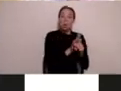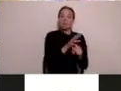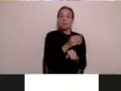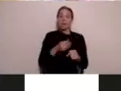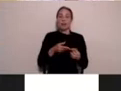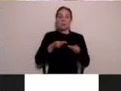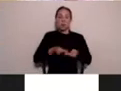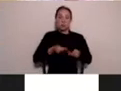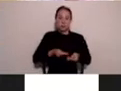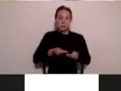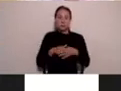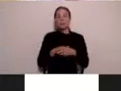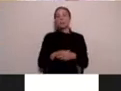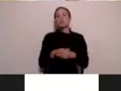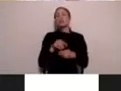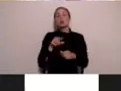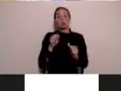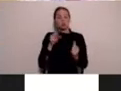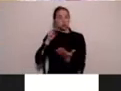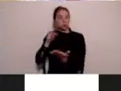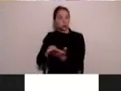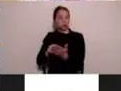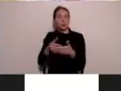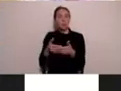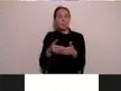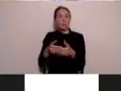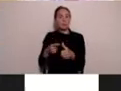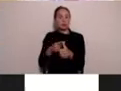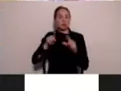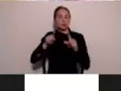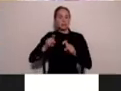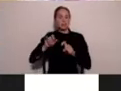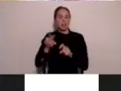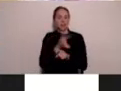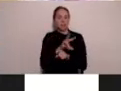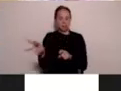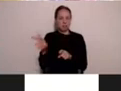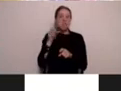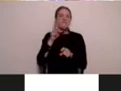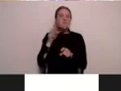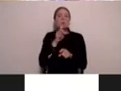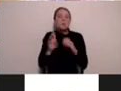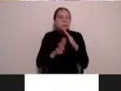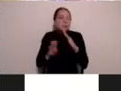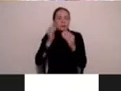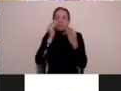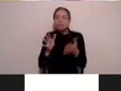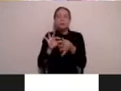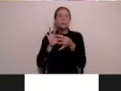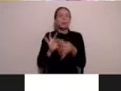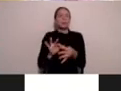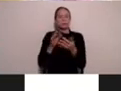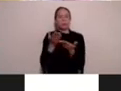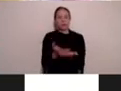mentioned before, you can check Baby's First Test, new COVID-19 and newborn screening page for some basic information on considerations for